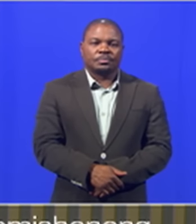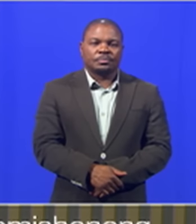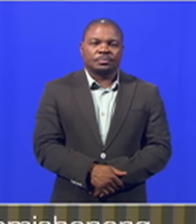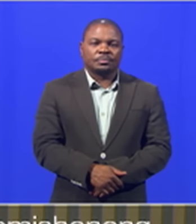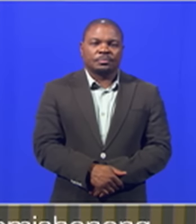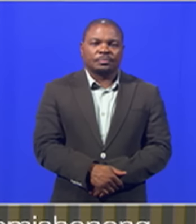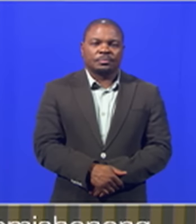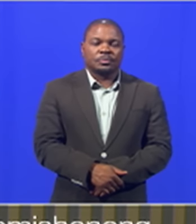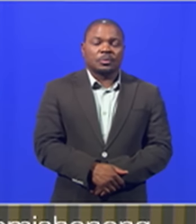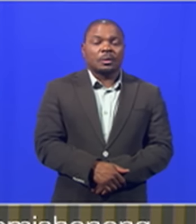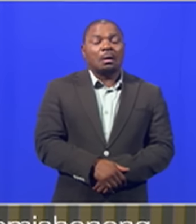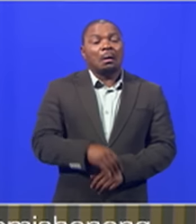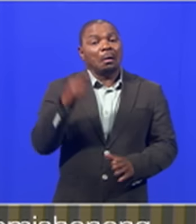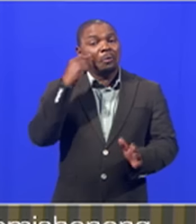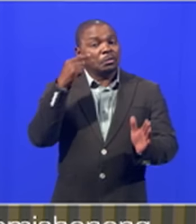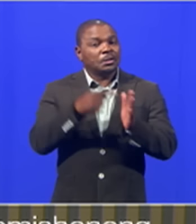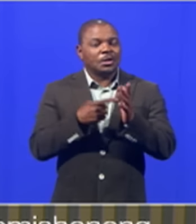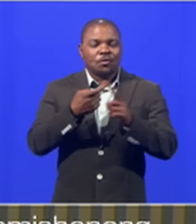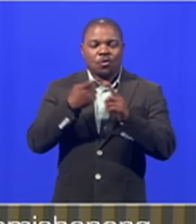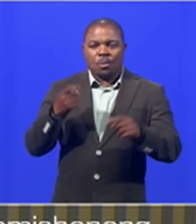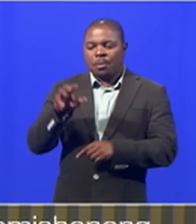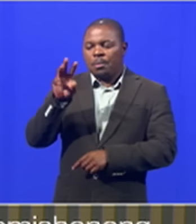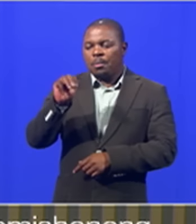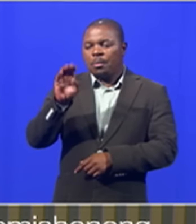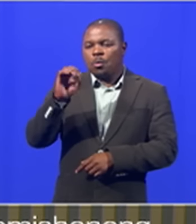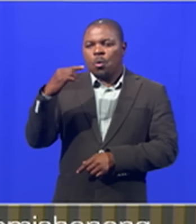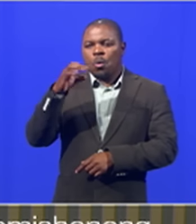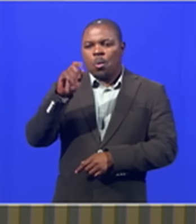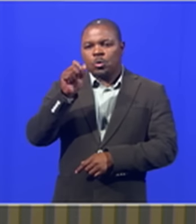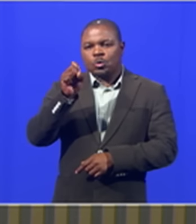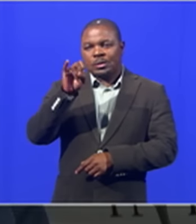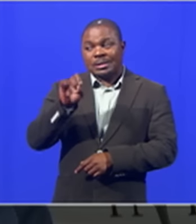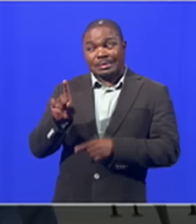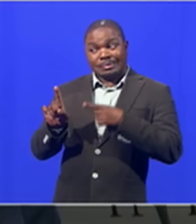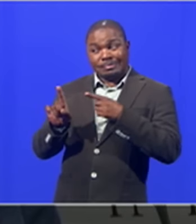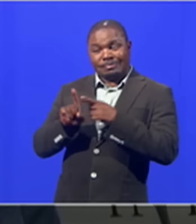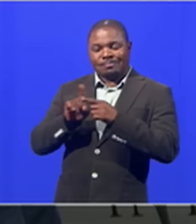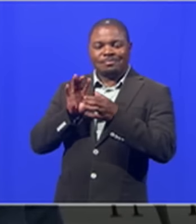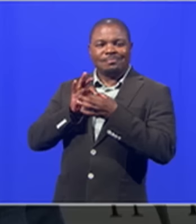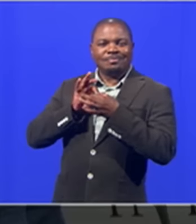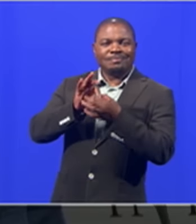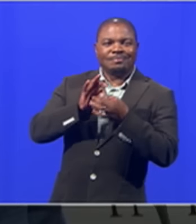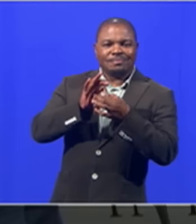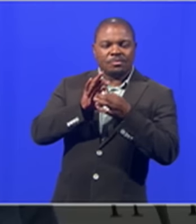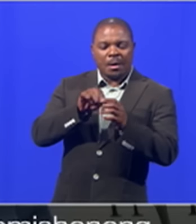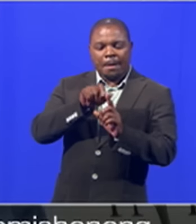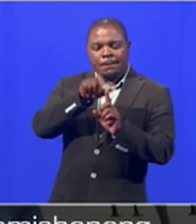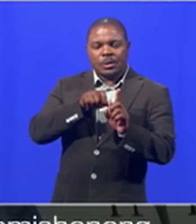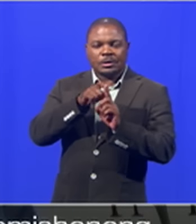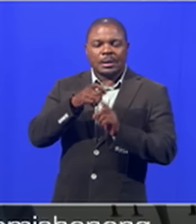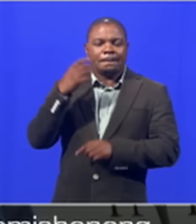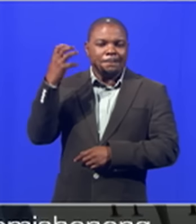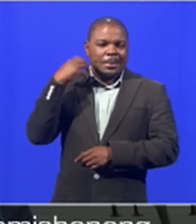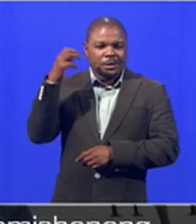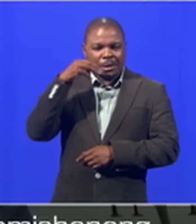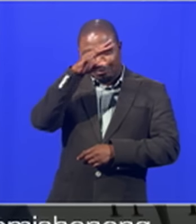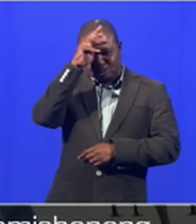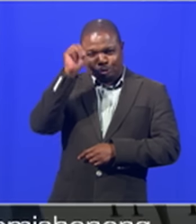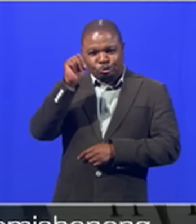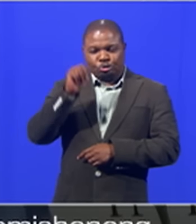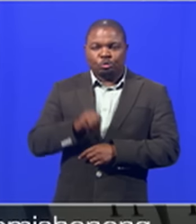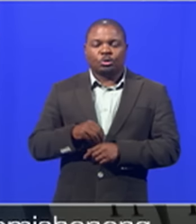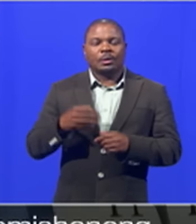bopaki jo bo sa bolong go letwa ba Brown Mogotsi yo go begwang a golagane le tona e mo malatsing a khunologo Senzo Mchunu bo simolotse fela